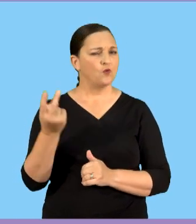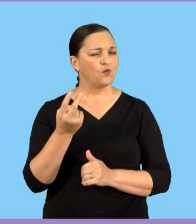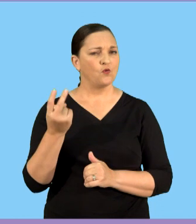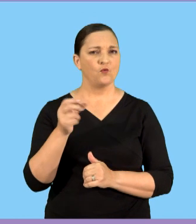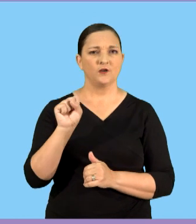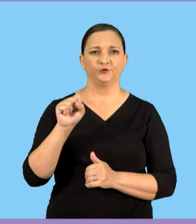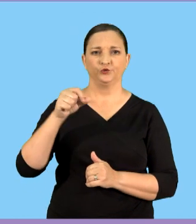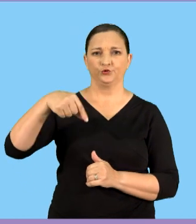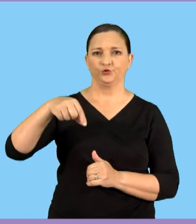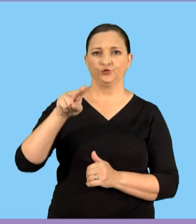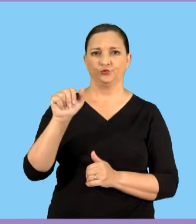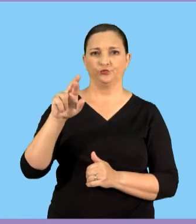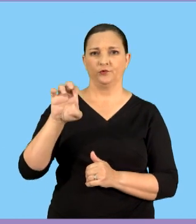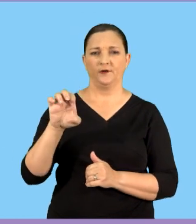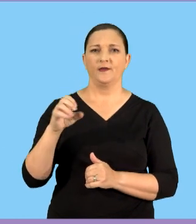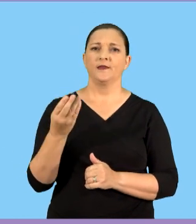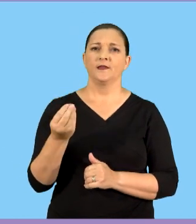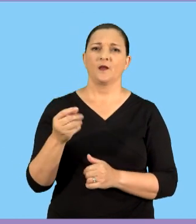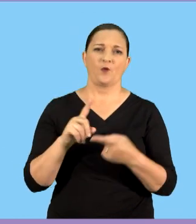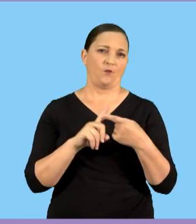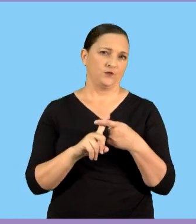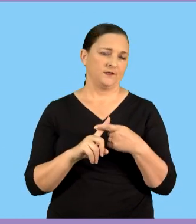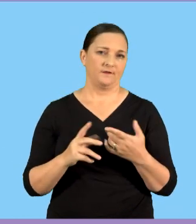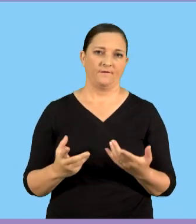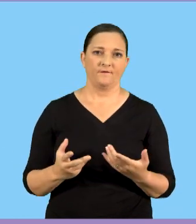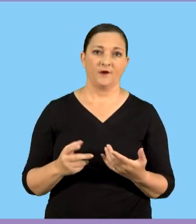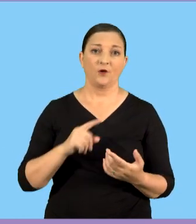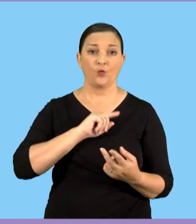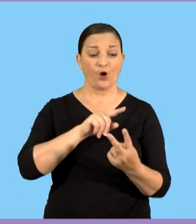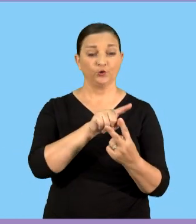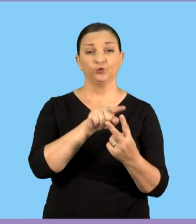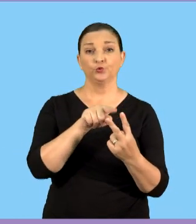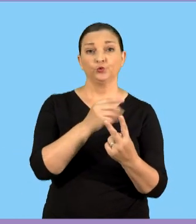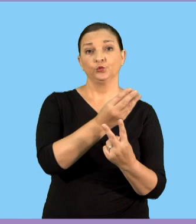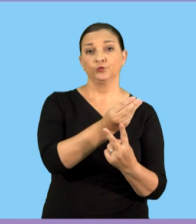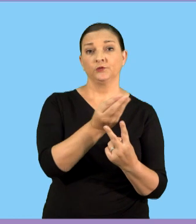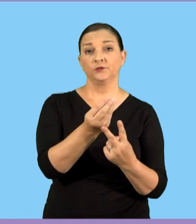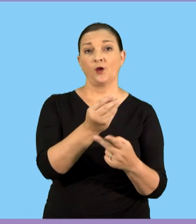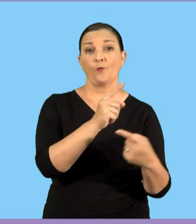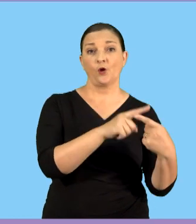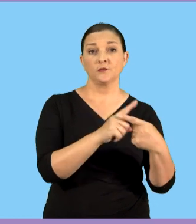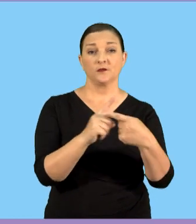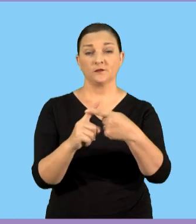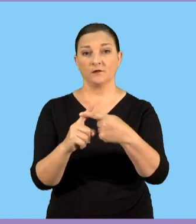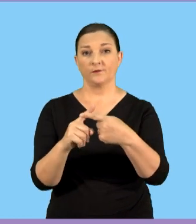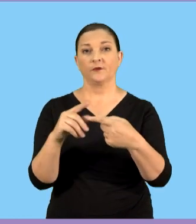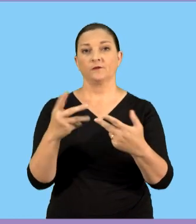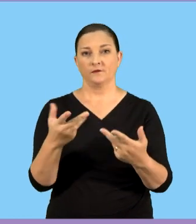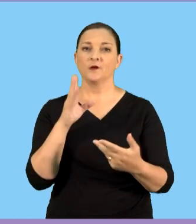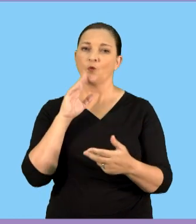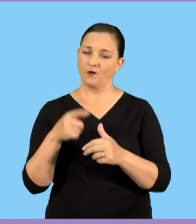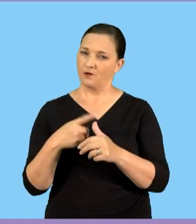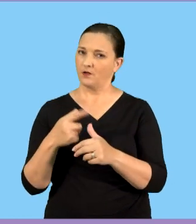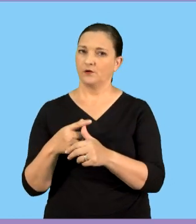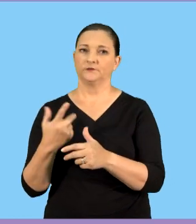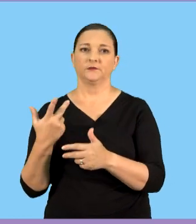numbers will always be positive because you multiply either two negative numbers or two positive numbers.